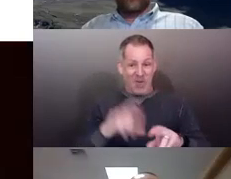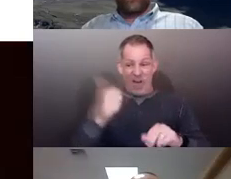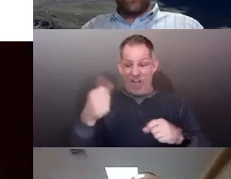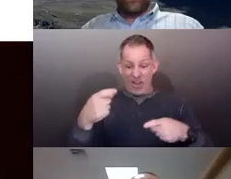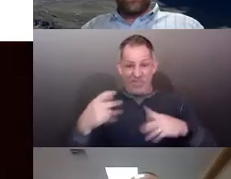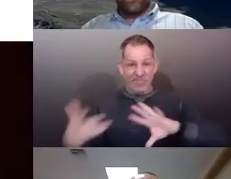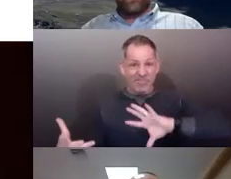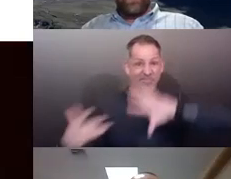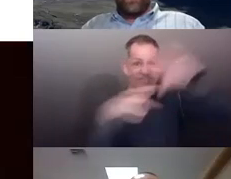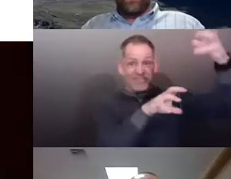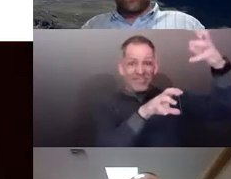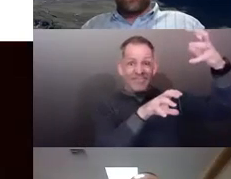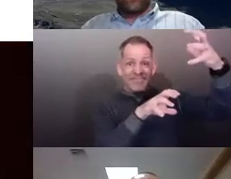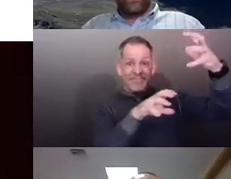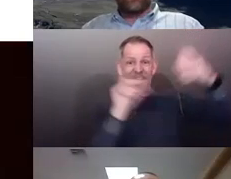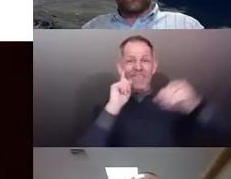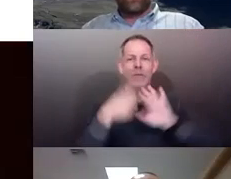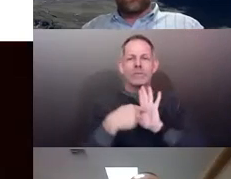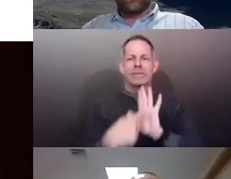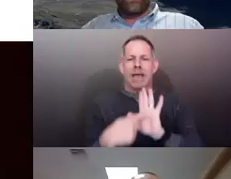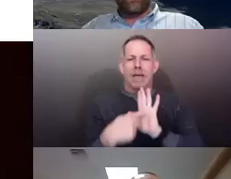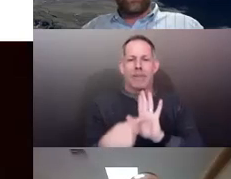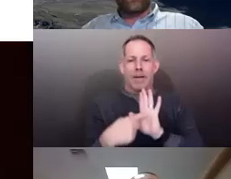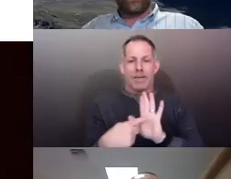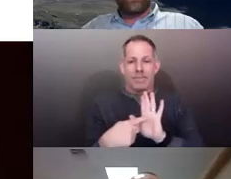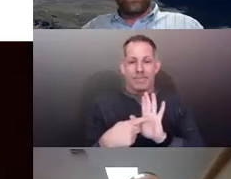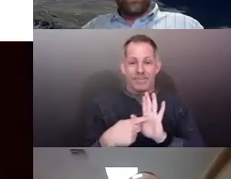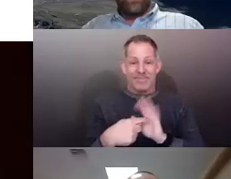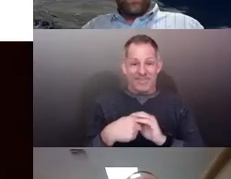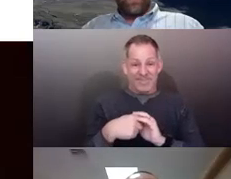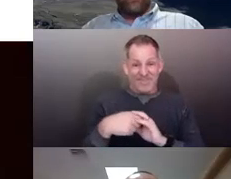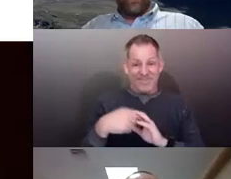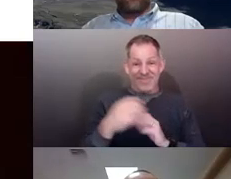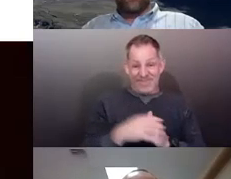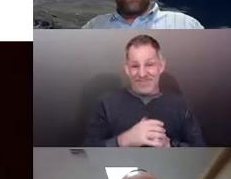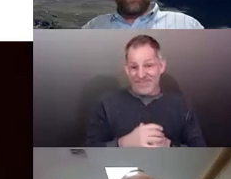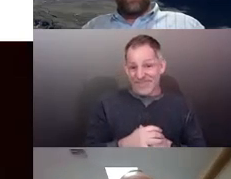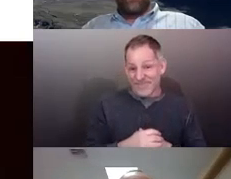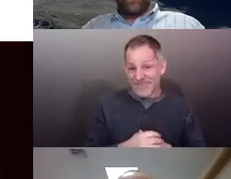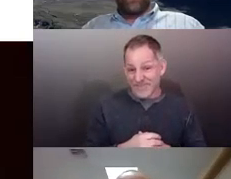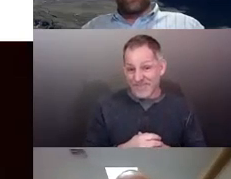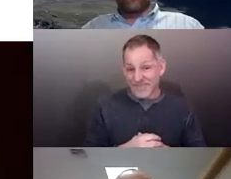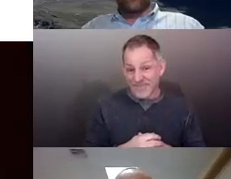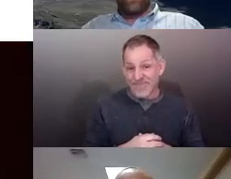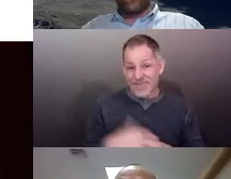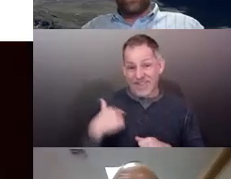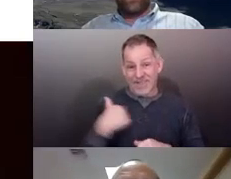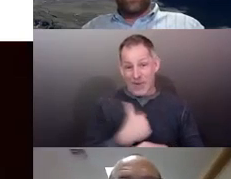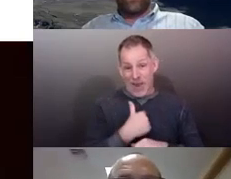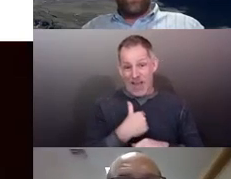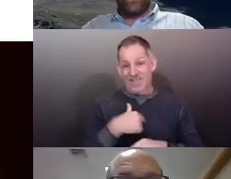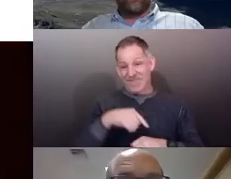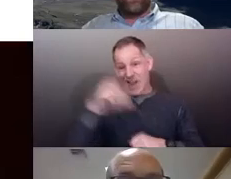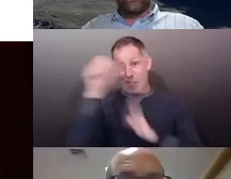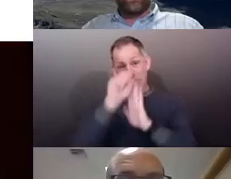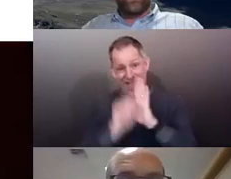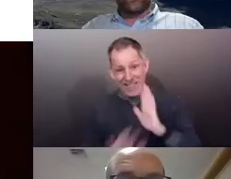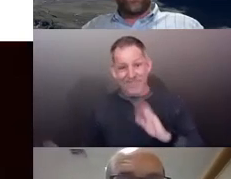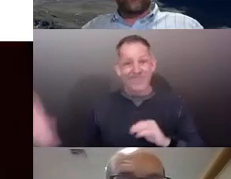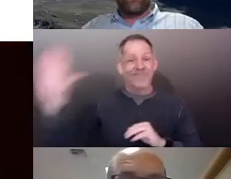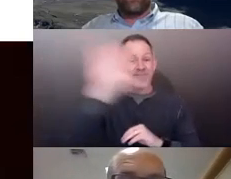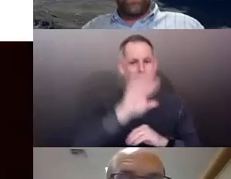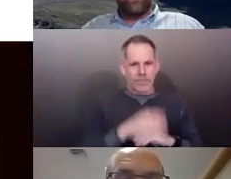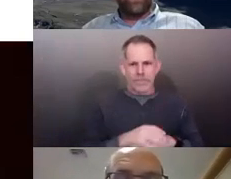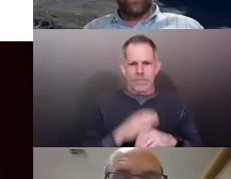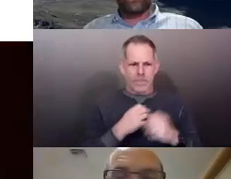year. And not just for us, for places around the country. We've supported our partners much as they did for us during